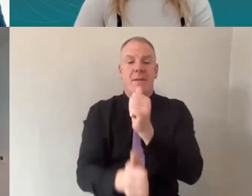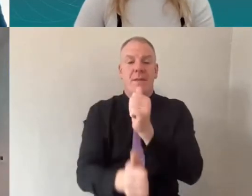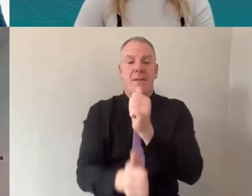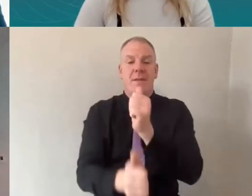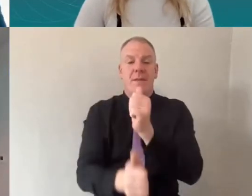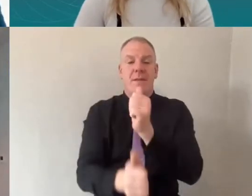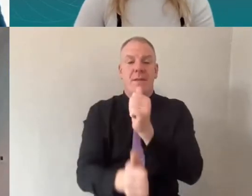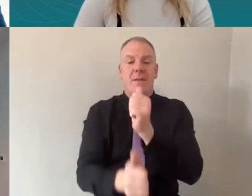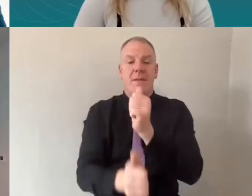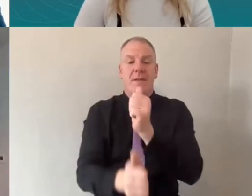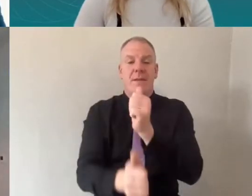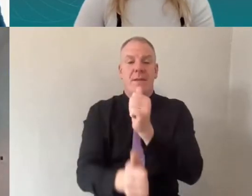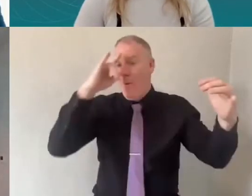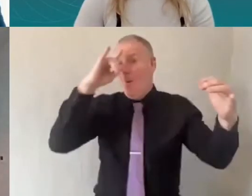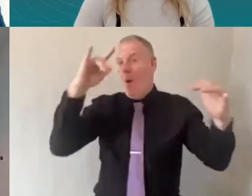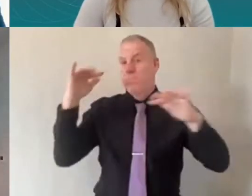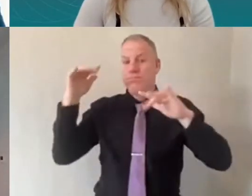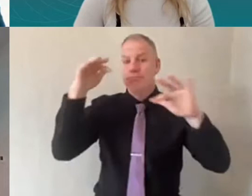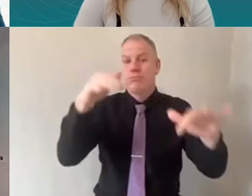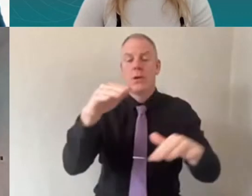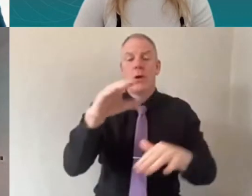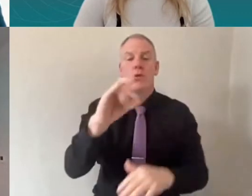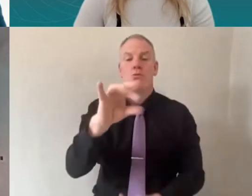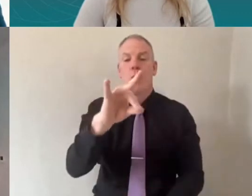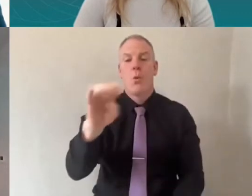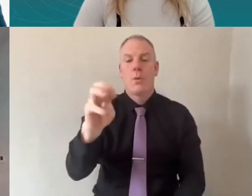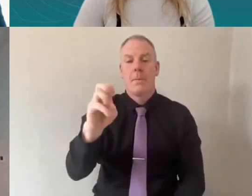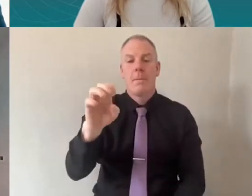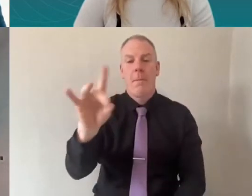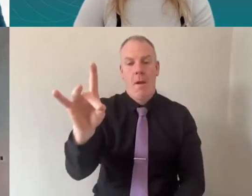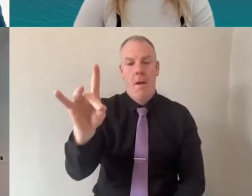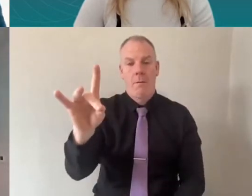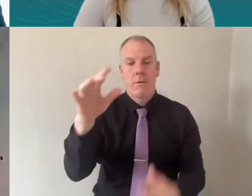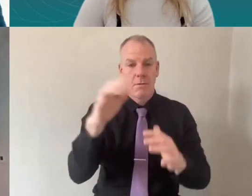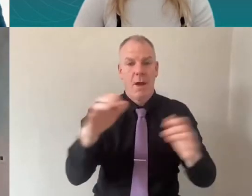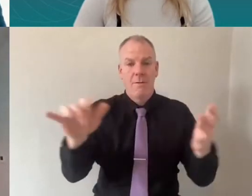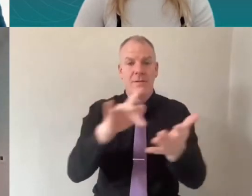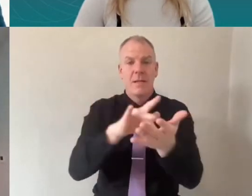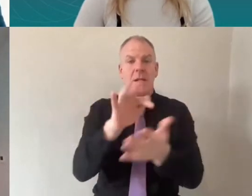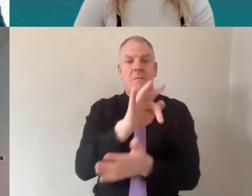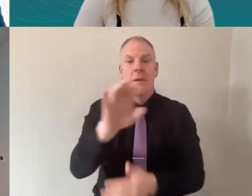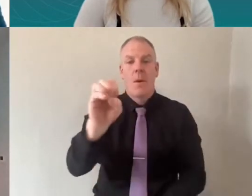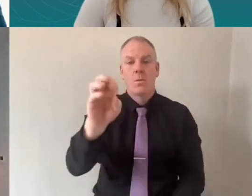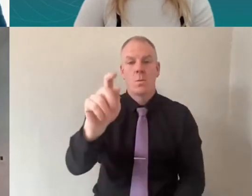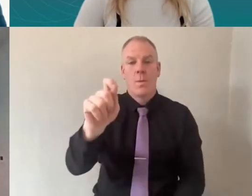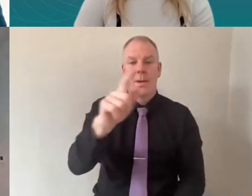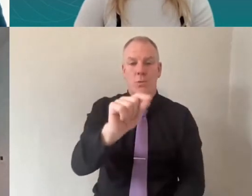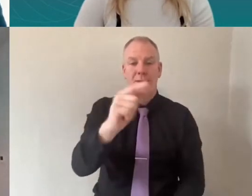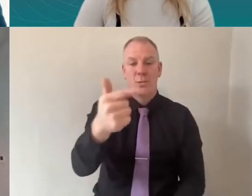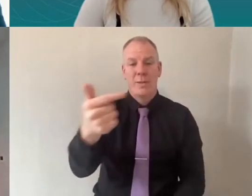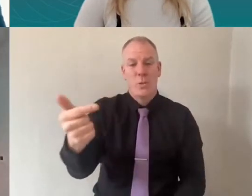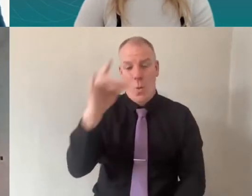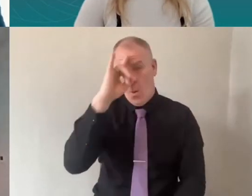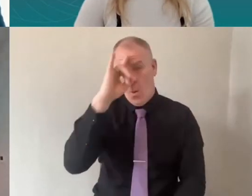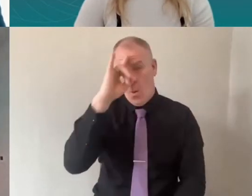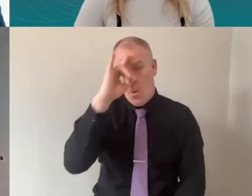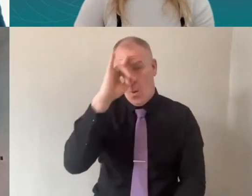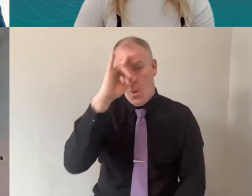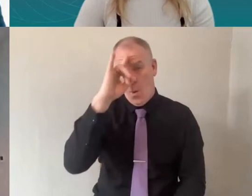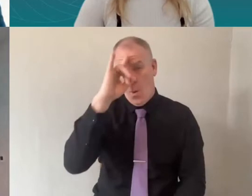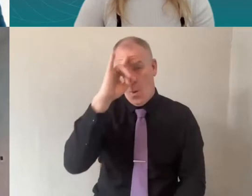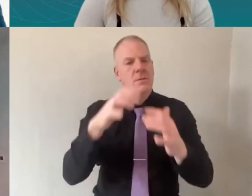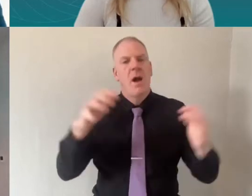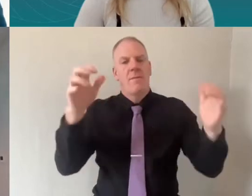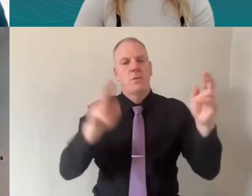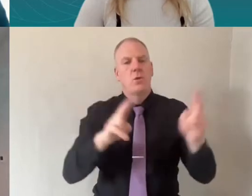we hope, in the Crow Park Conference Centre in person in October 2022. We hope to make this conference